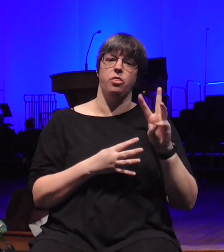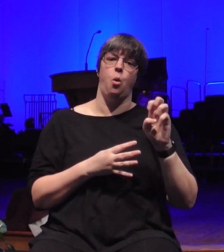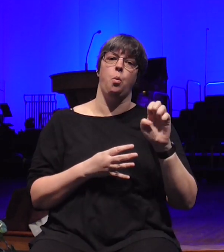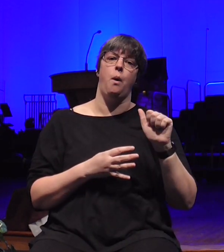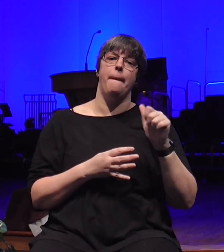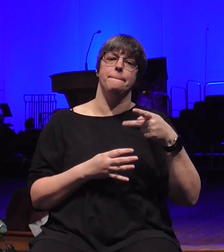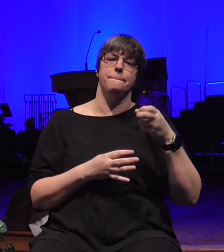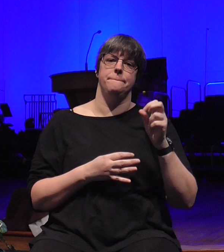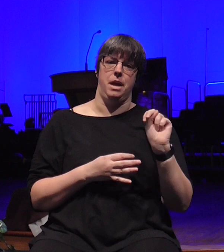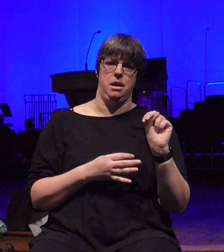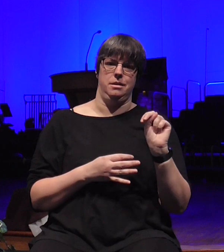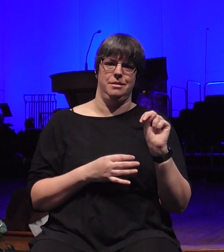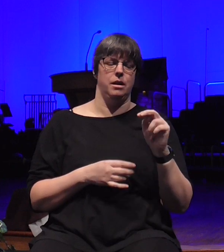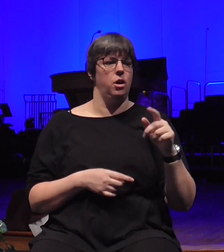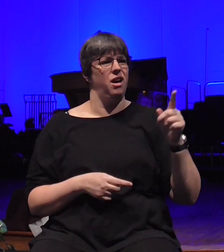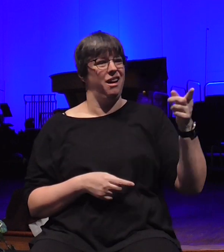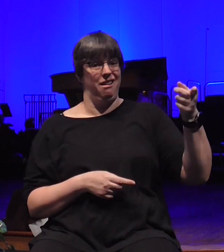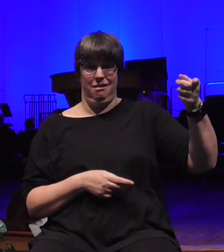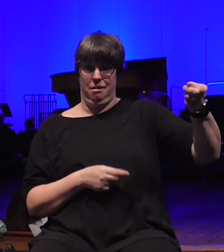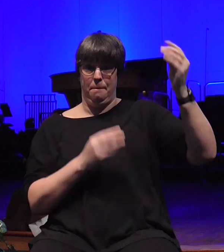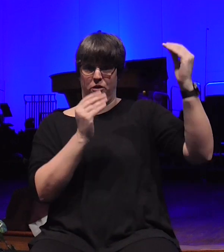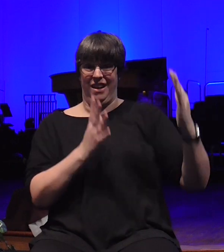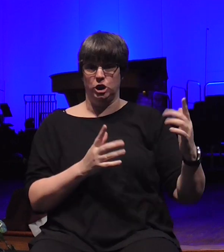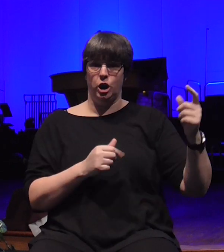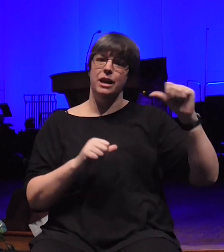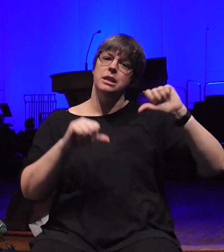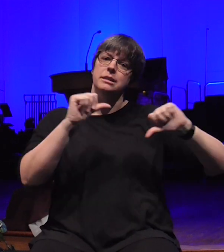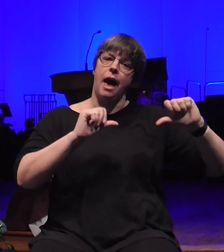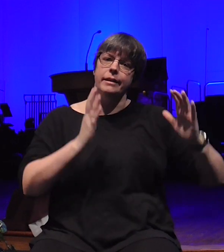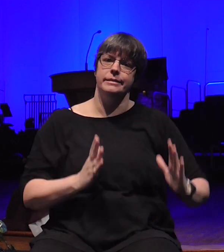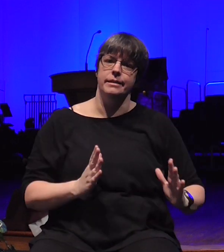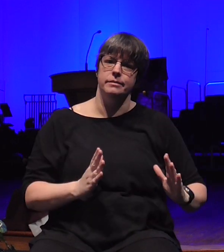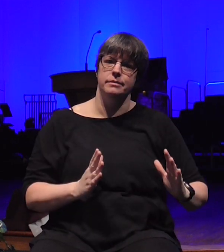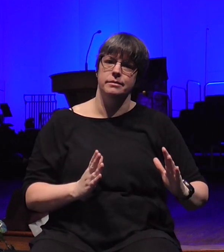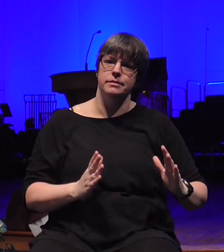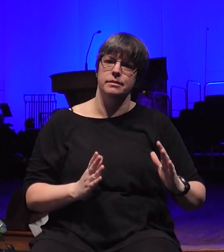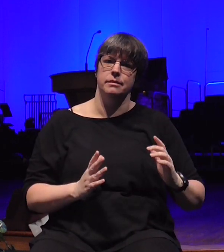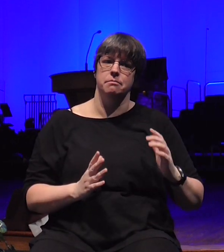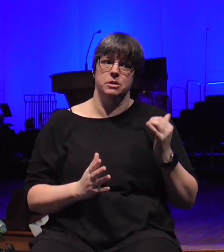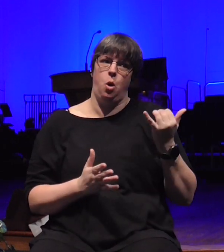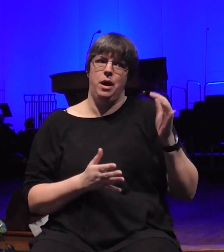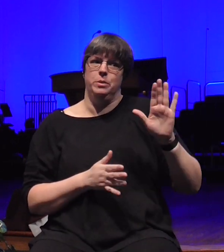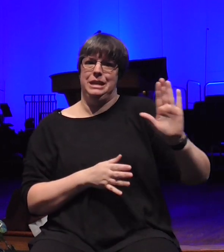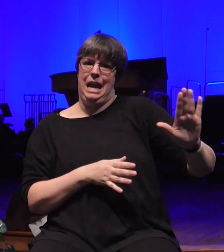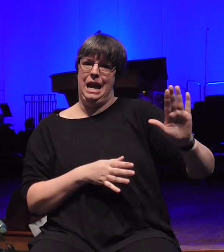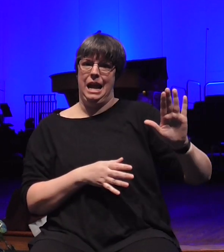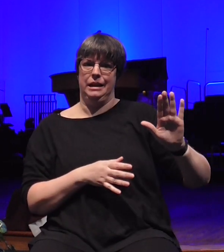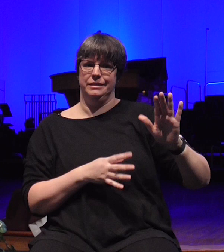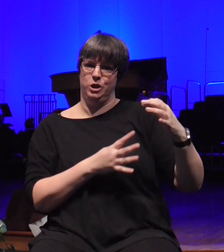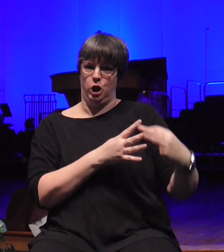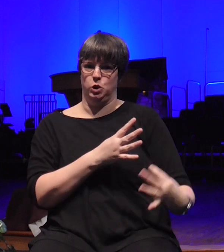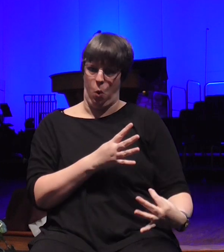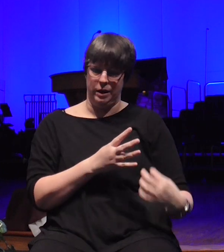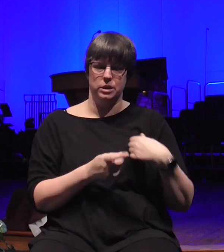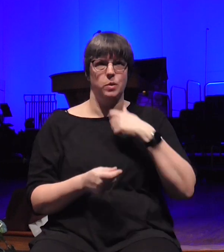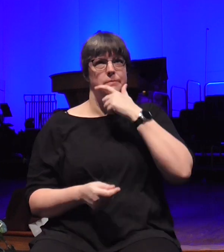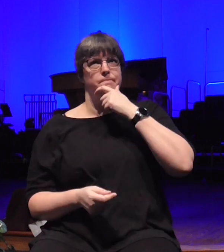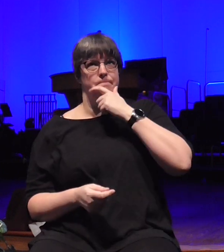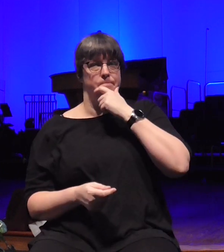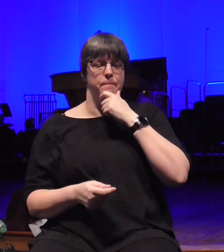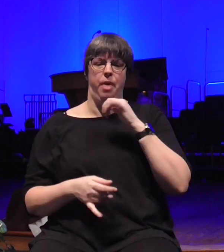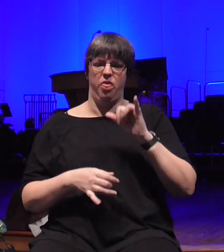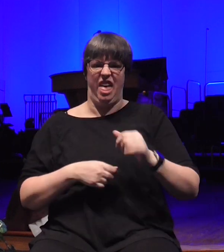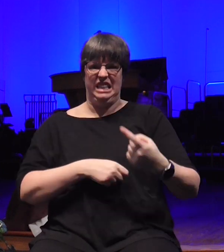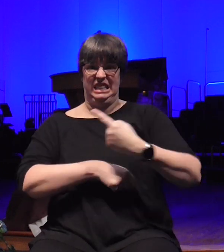Well, Virchow was a scientist, not a fighter, but it was his job to do that. So on the day of the